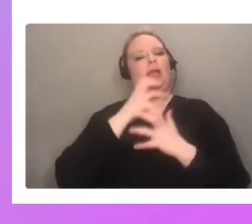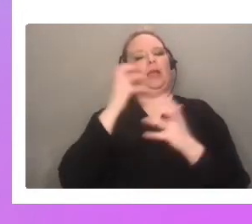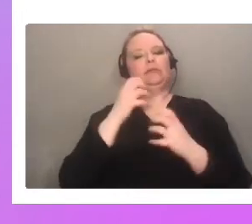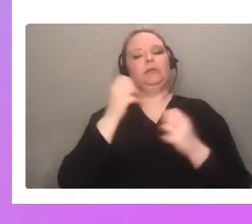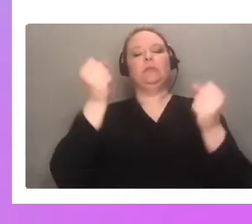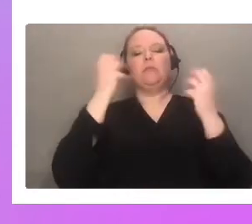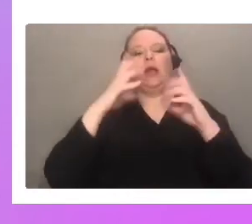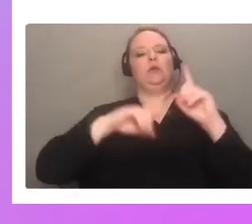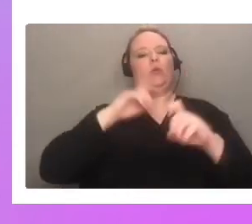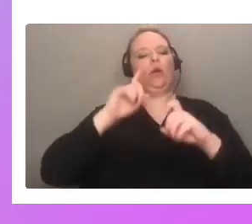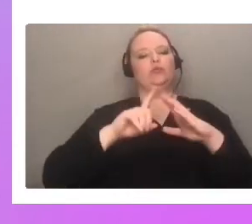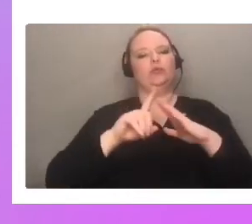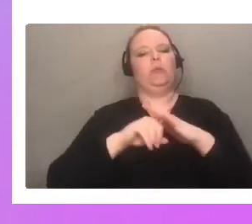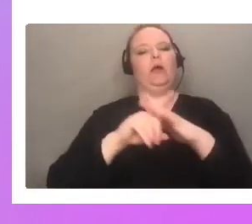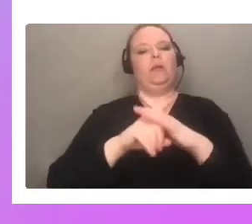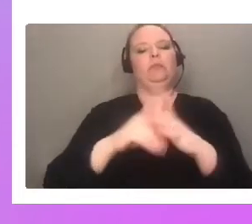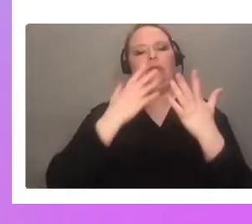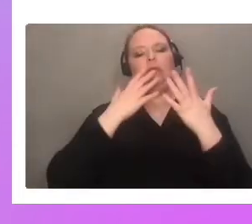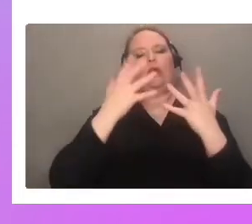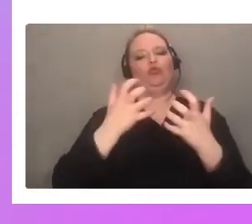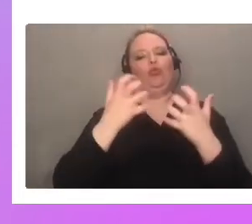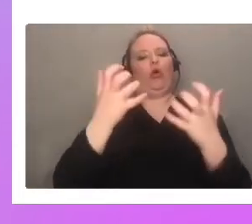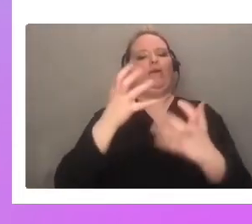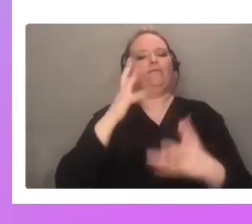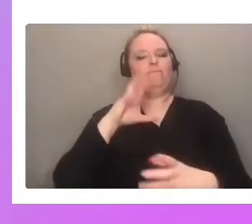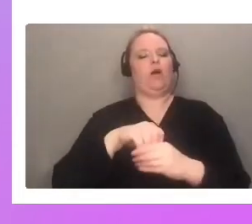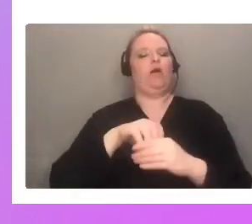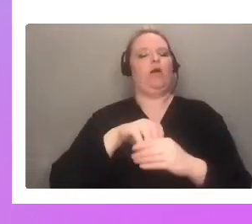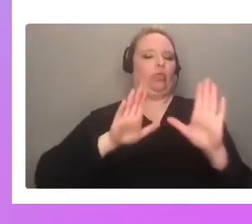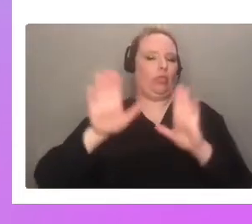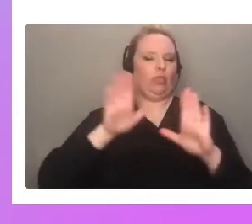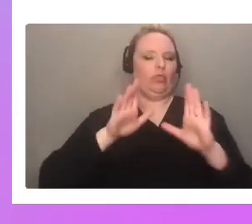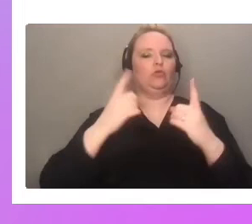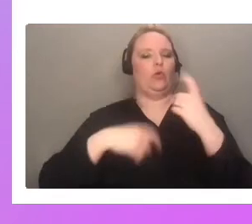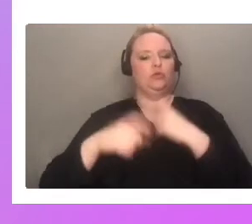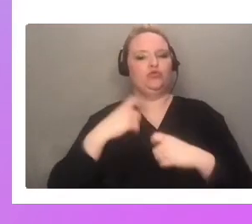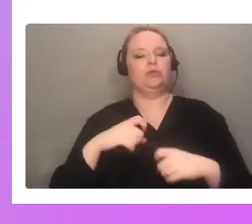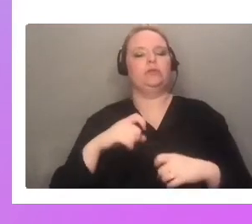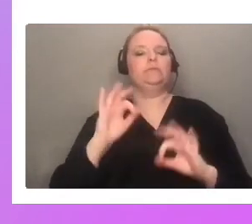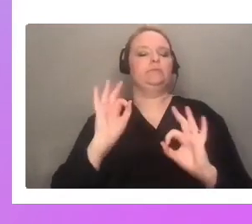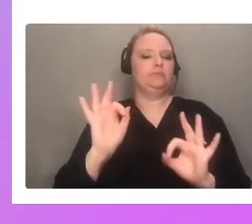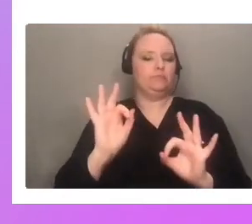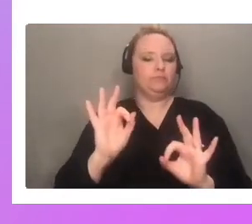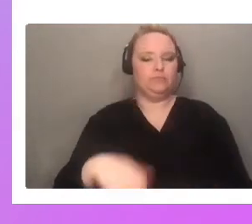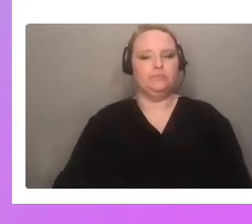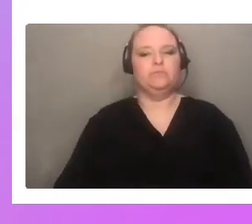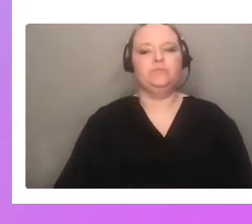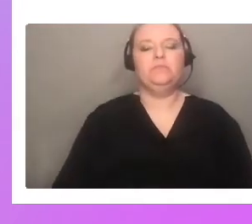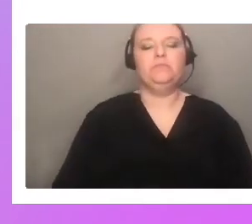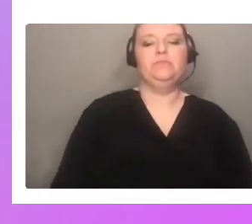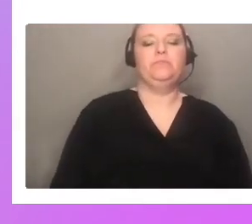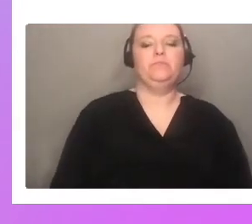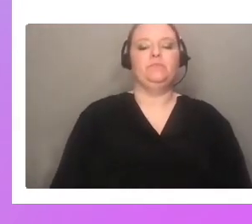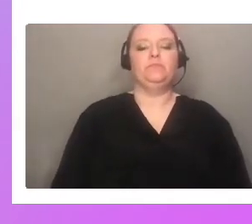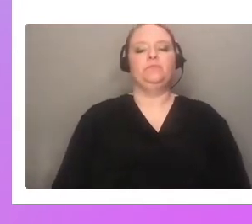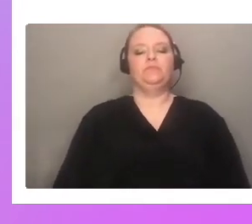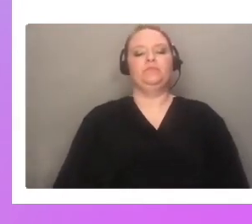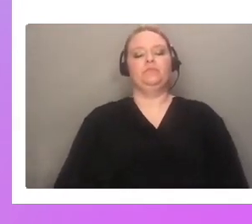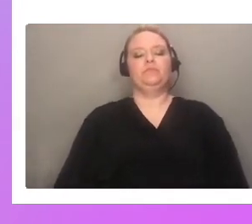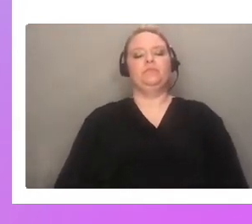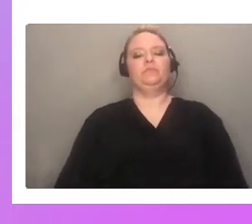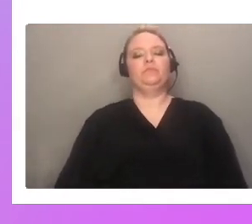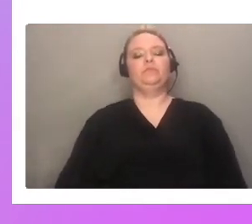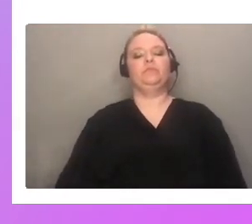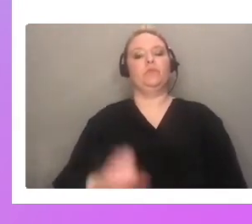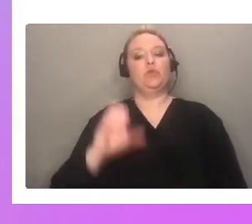questions coming in. Thank you, audience, for being so engaged here with all these great questions. If you're